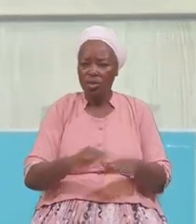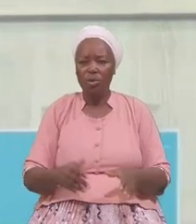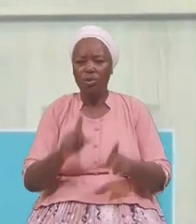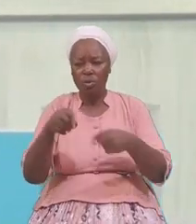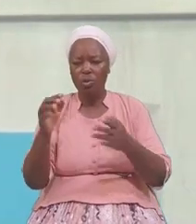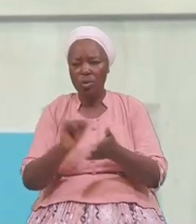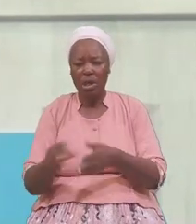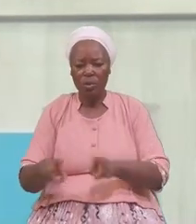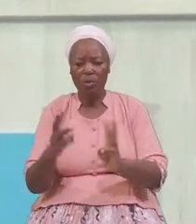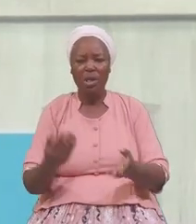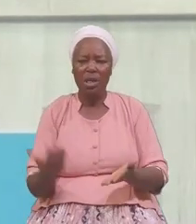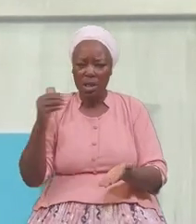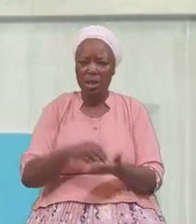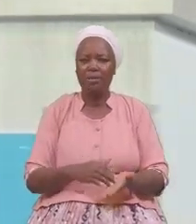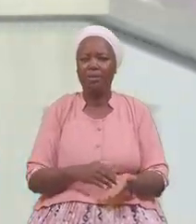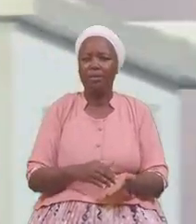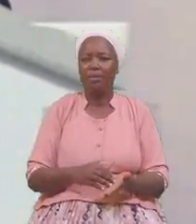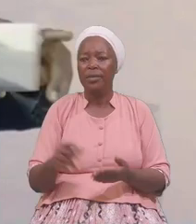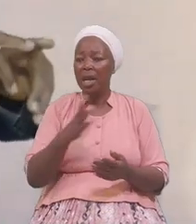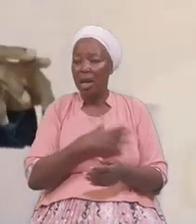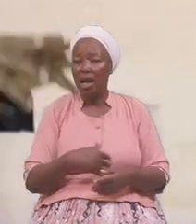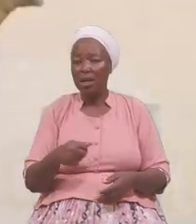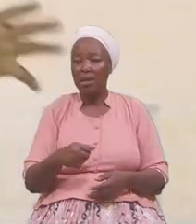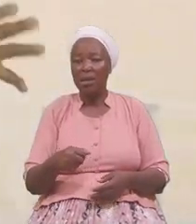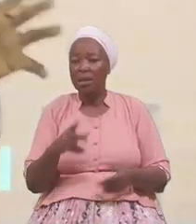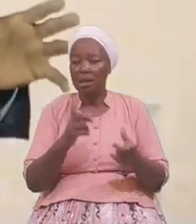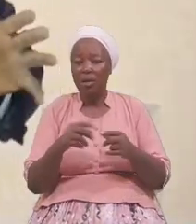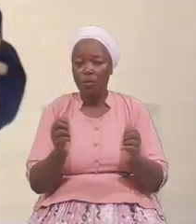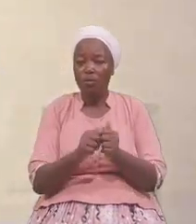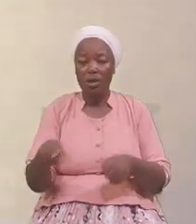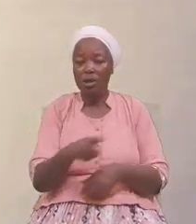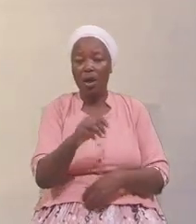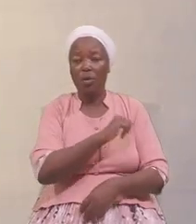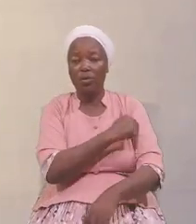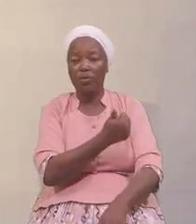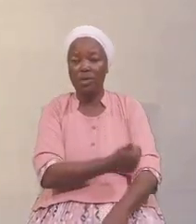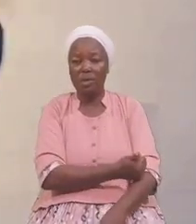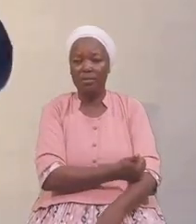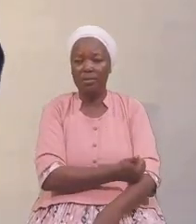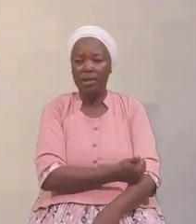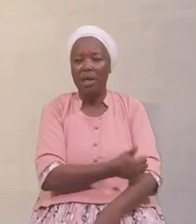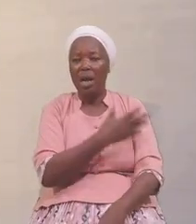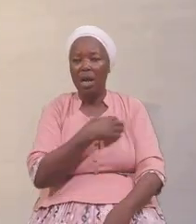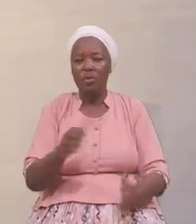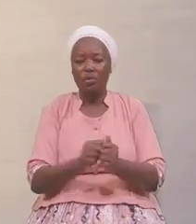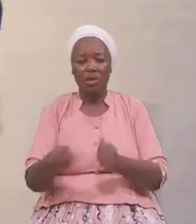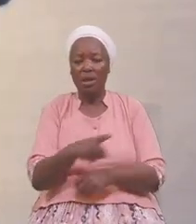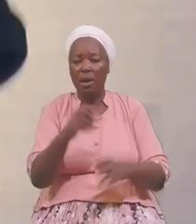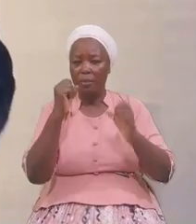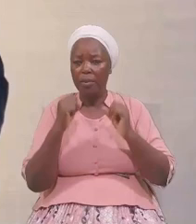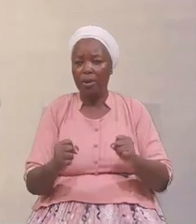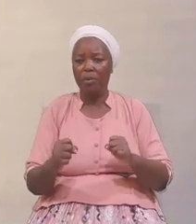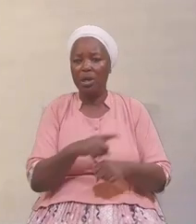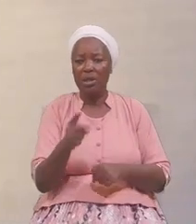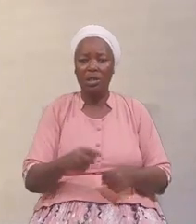that direction again. And with their authority, with their power, they